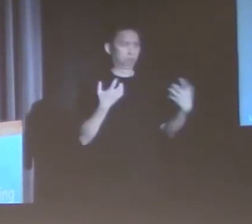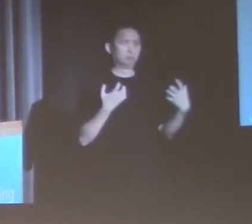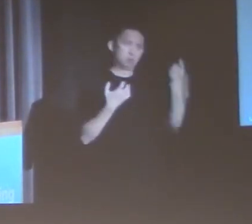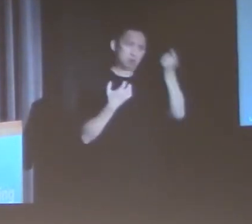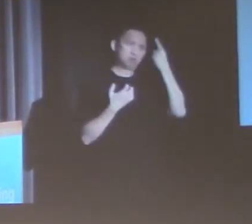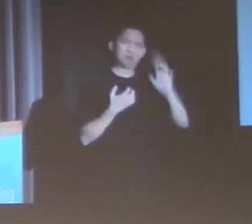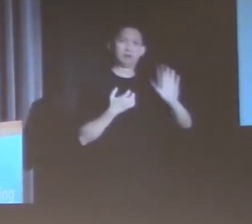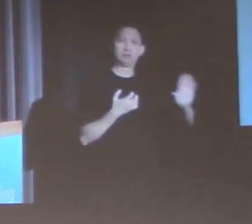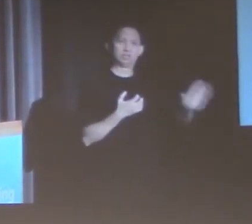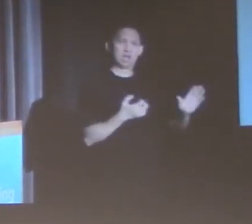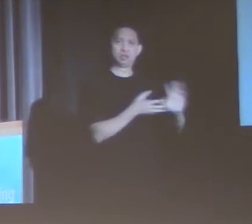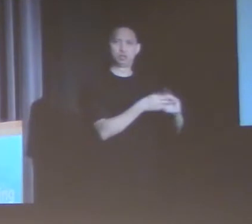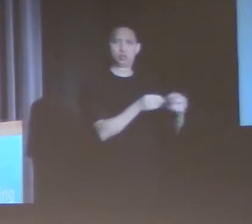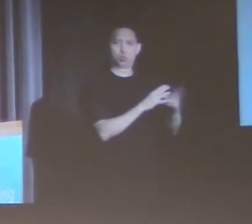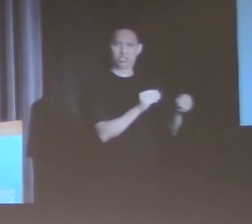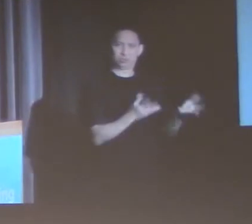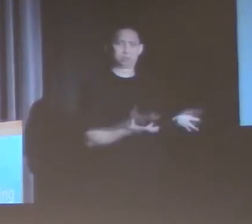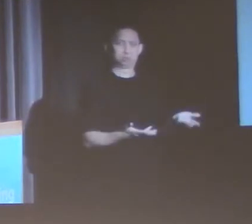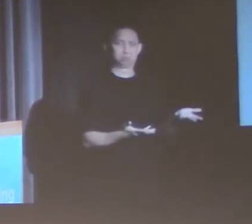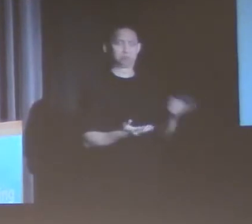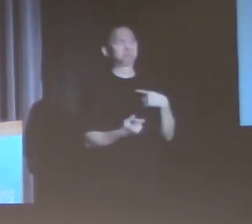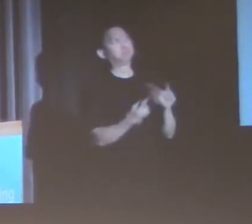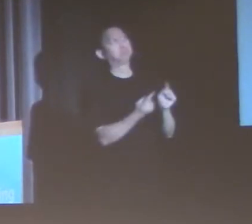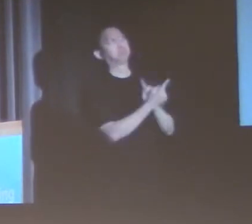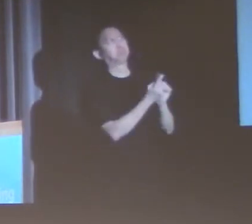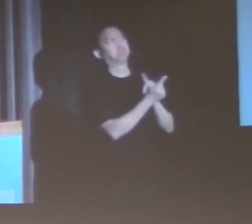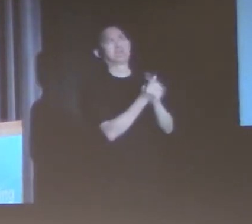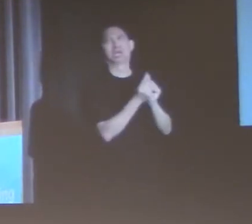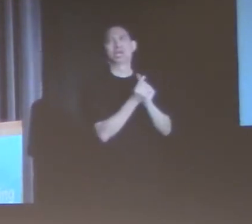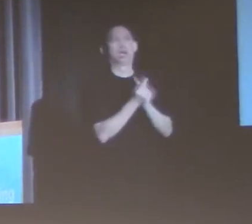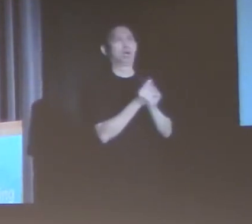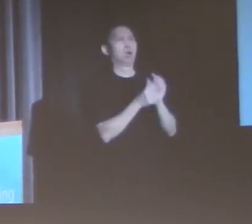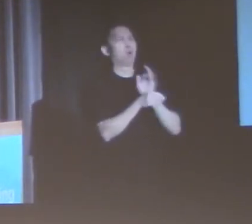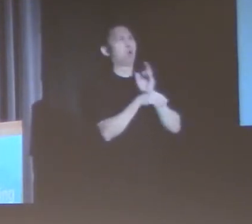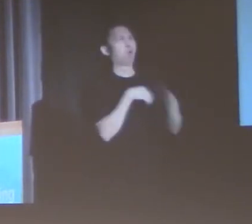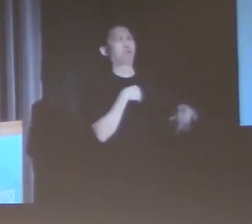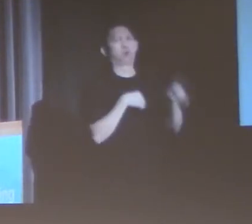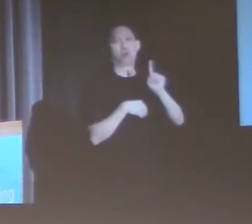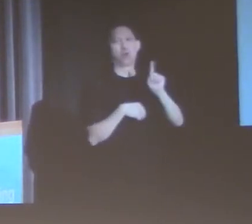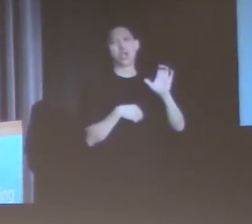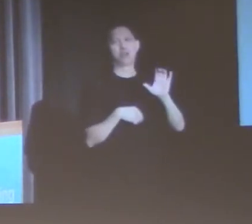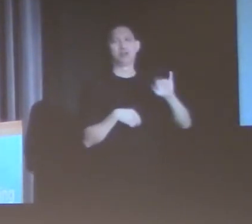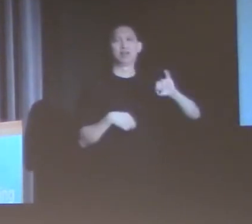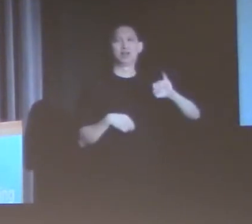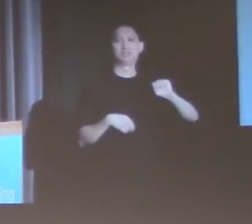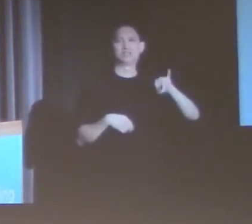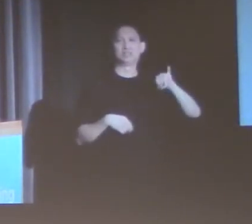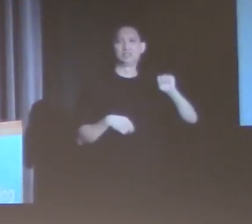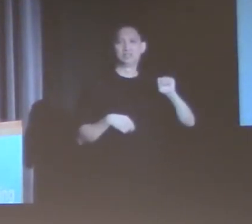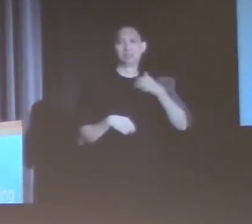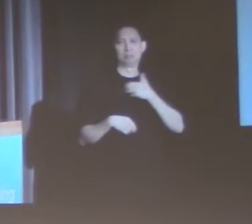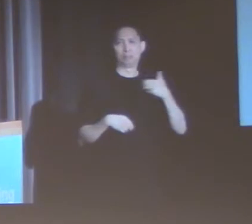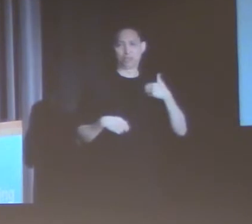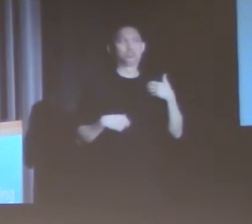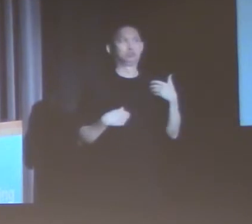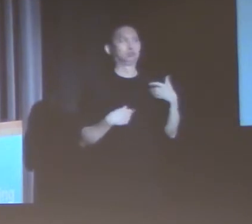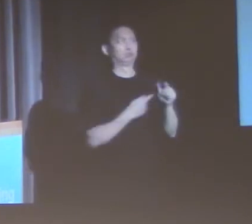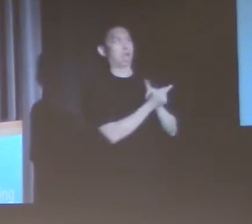And as you can imagine, I met maybe over 100 ISIS members, and half of them refused to do